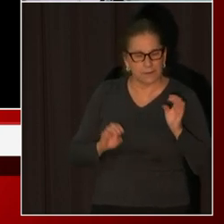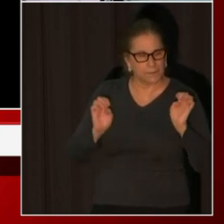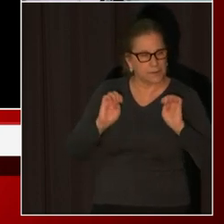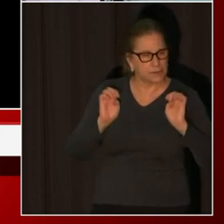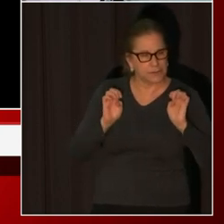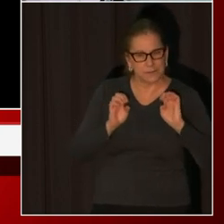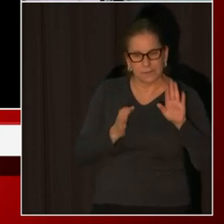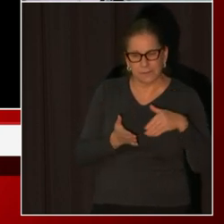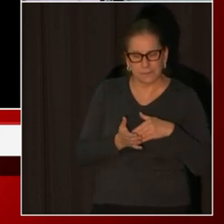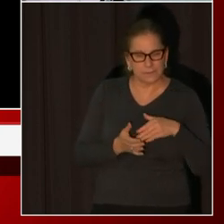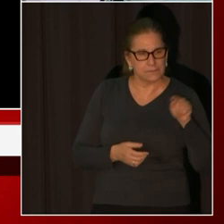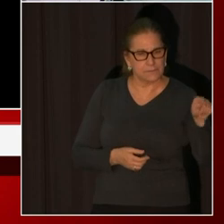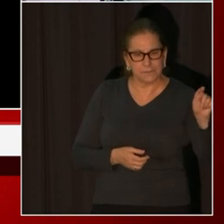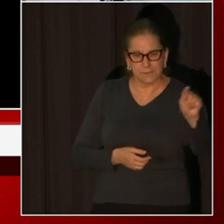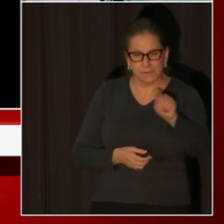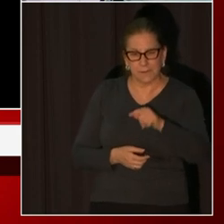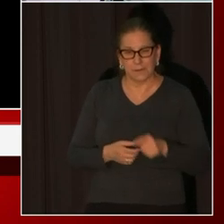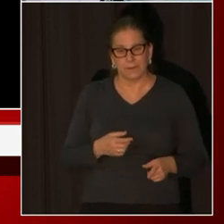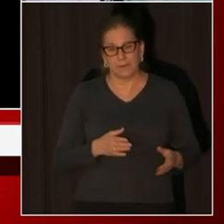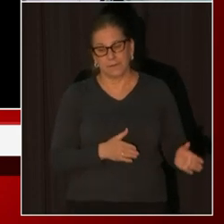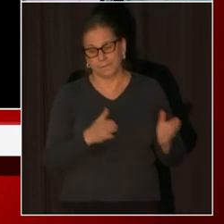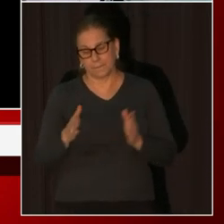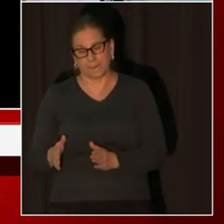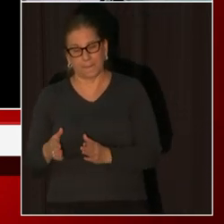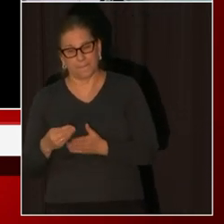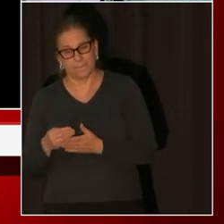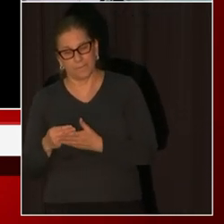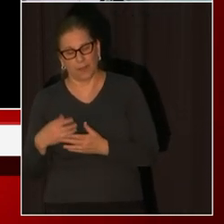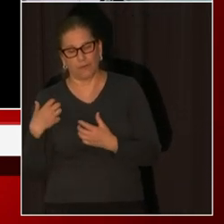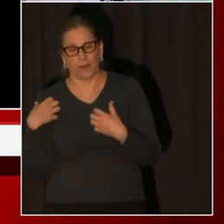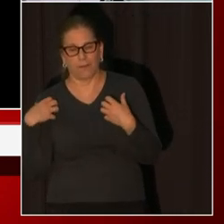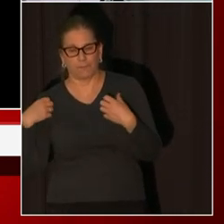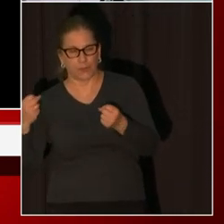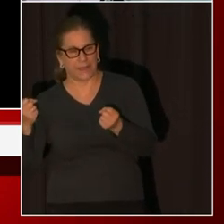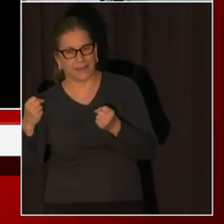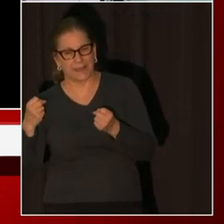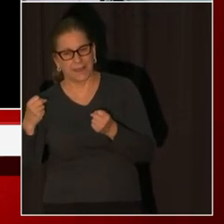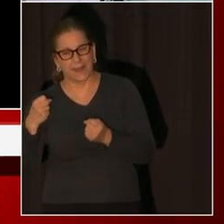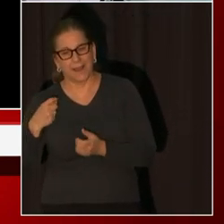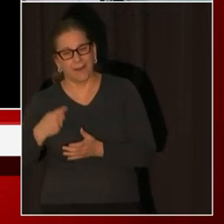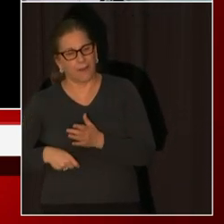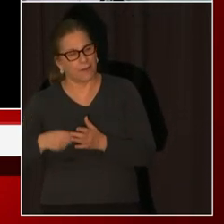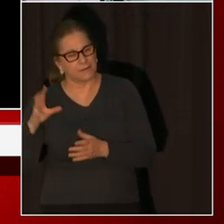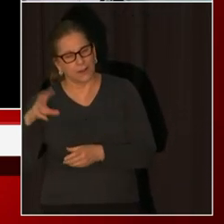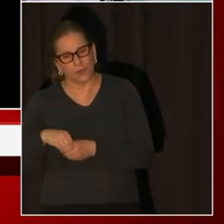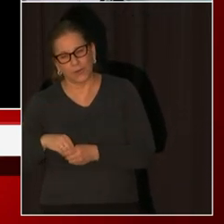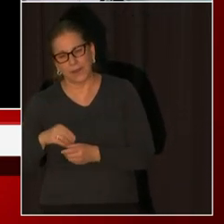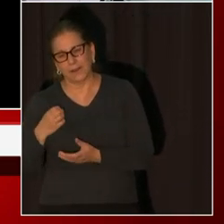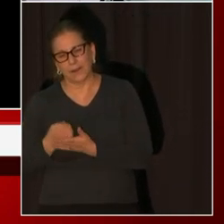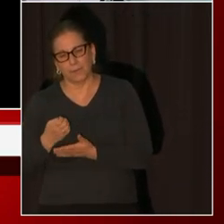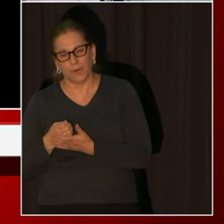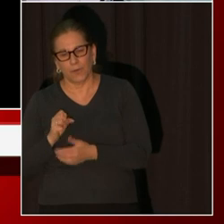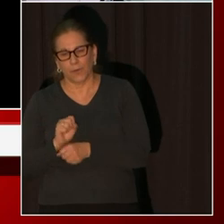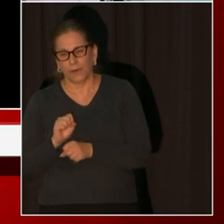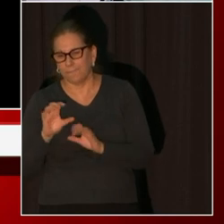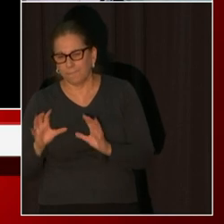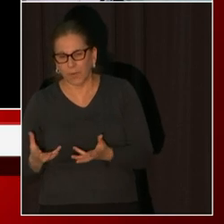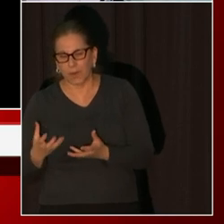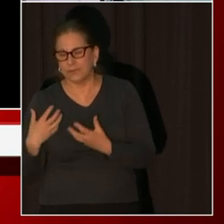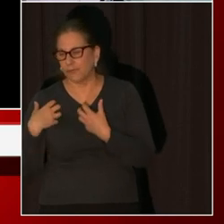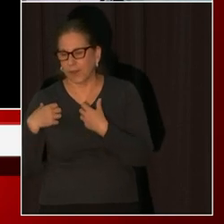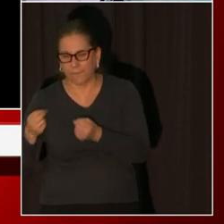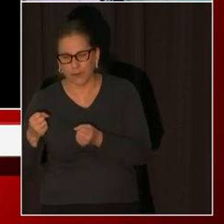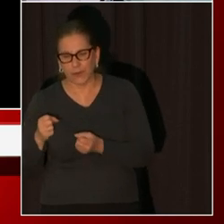recovery period, we will have costs that include economic and workforce recovery, health and human services